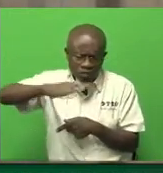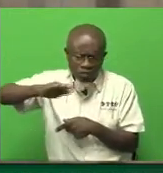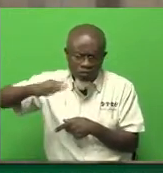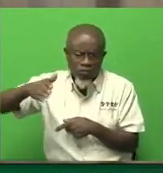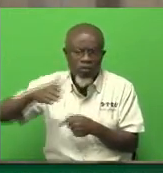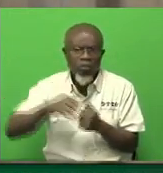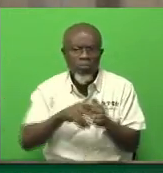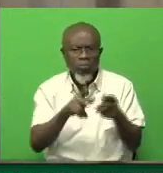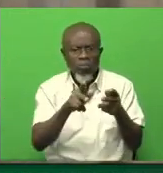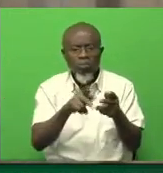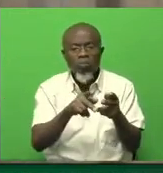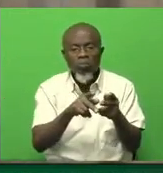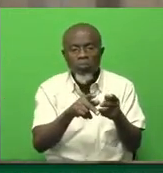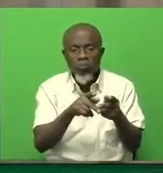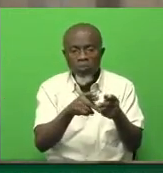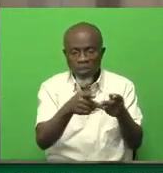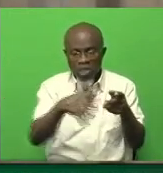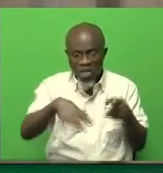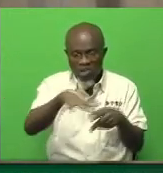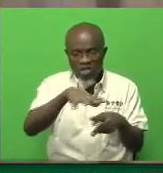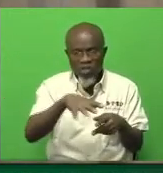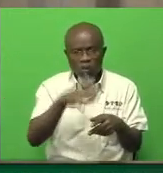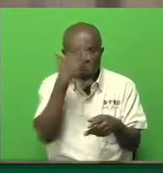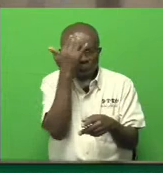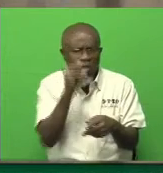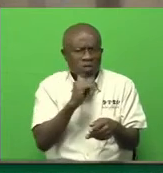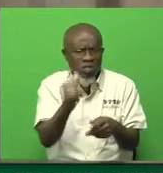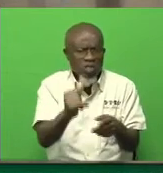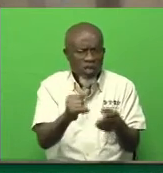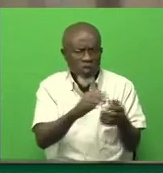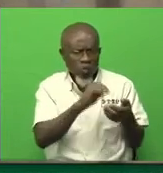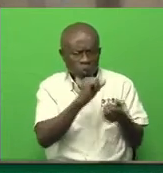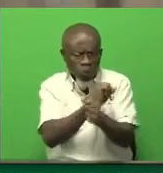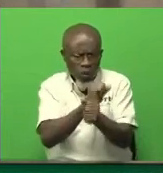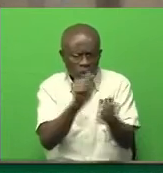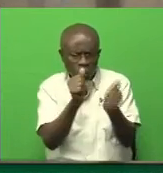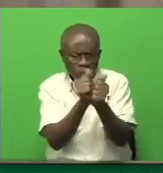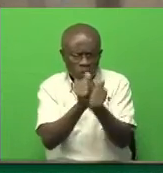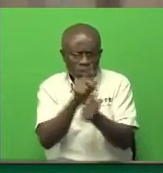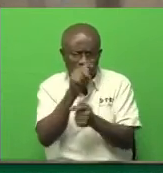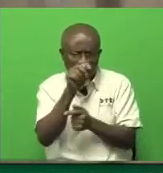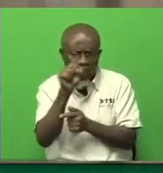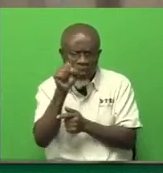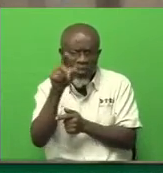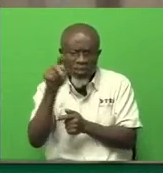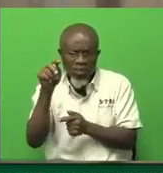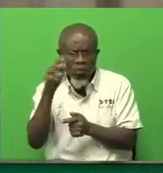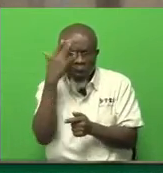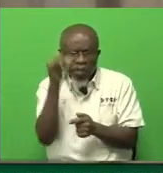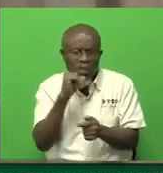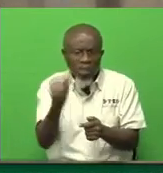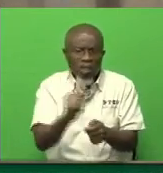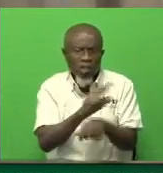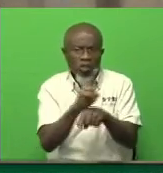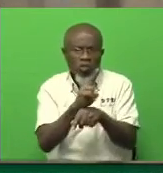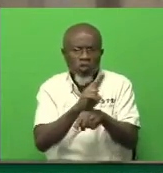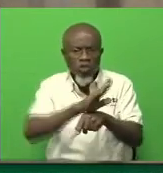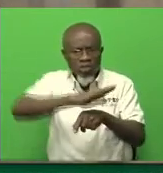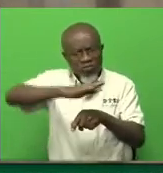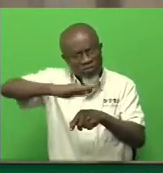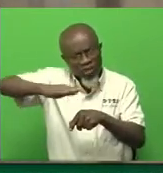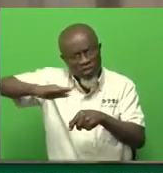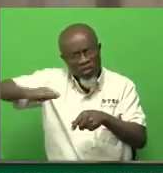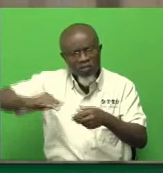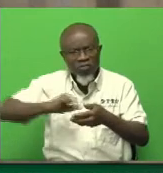program said why are you not partnering with TST why are you not employing different sectors in his